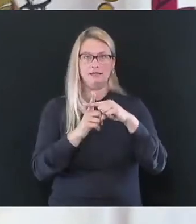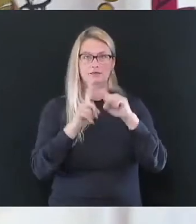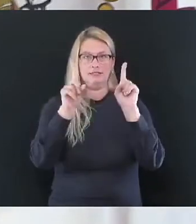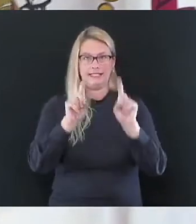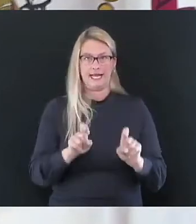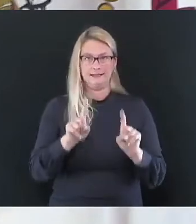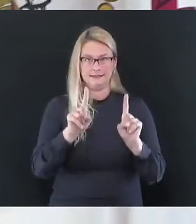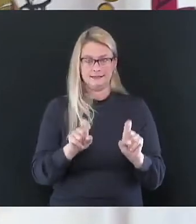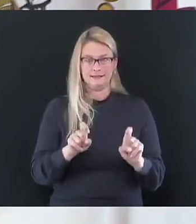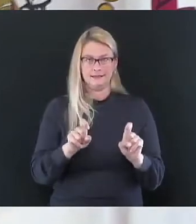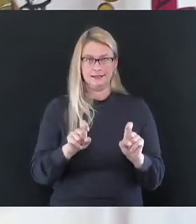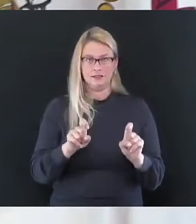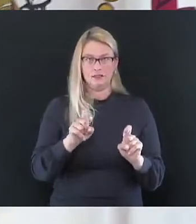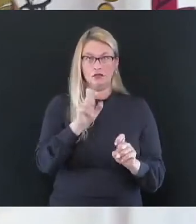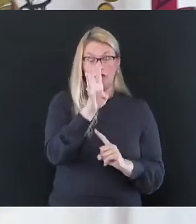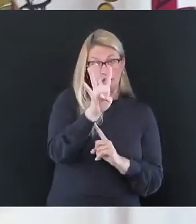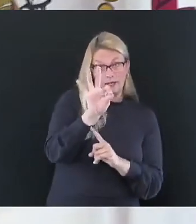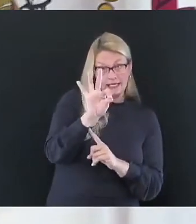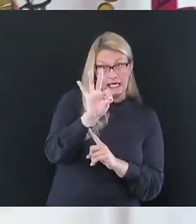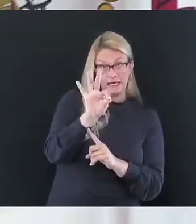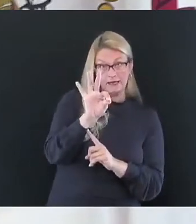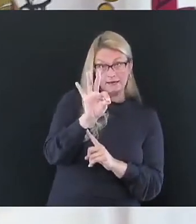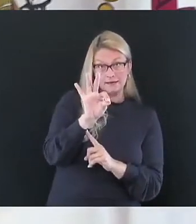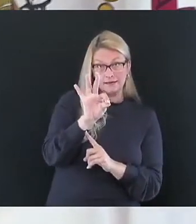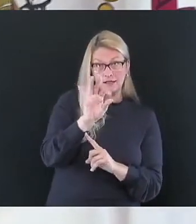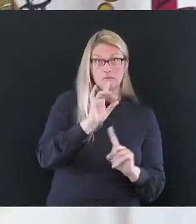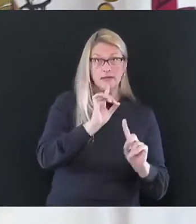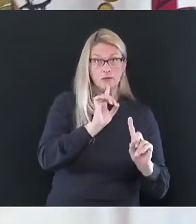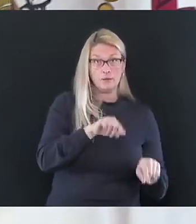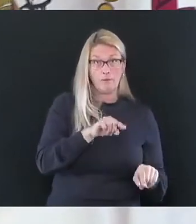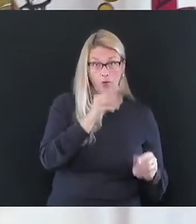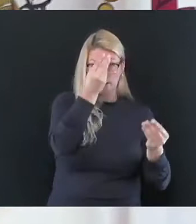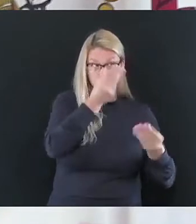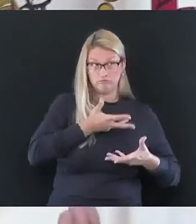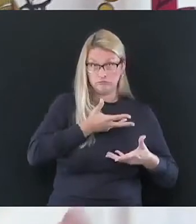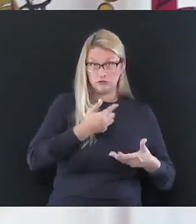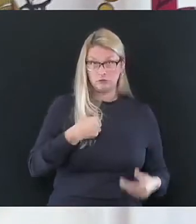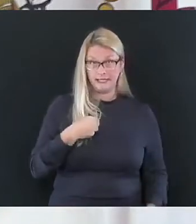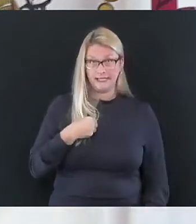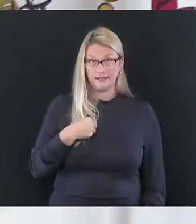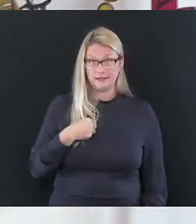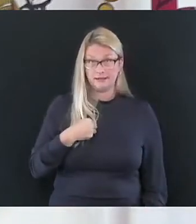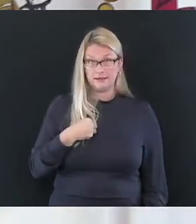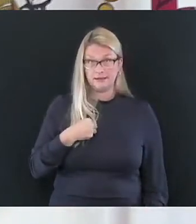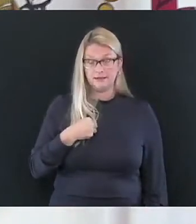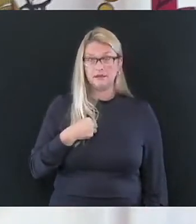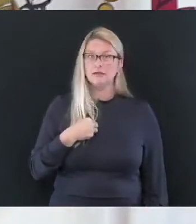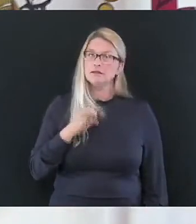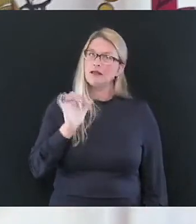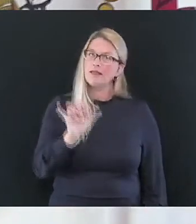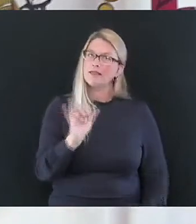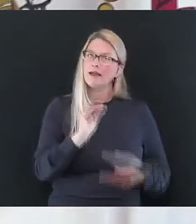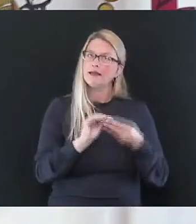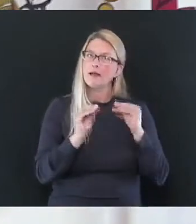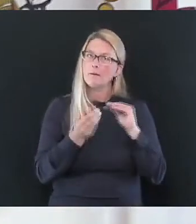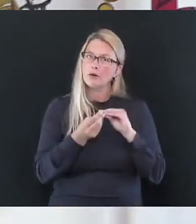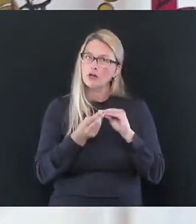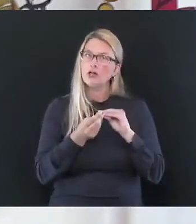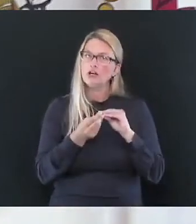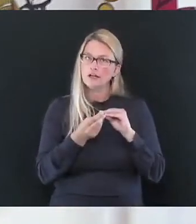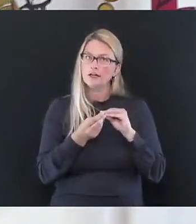tests. 49 positive tests that have been reported to me. Now get this. That number